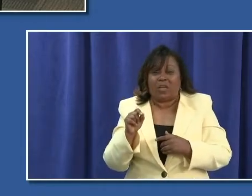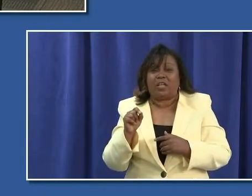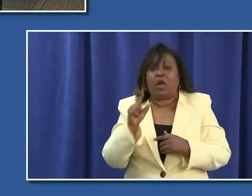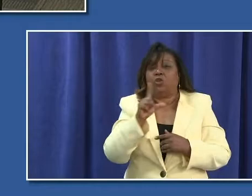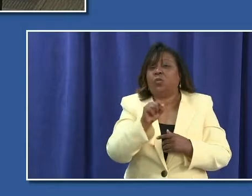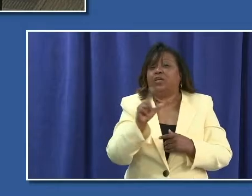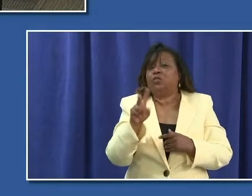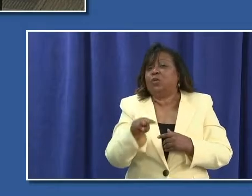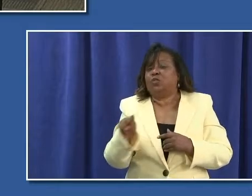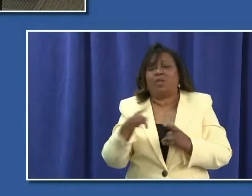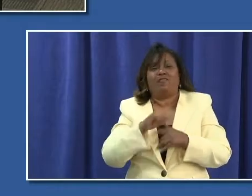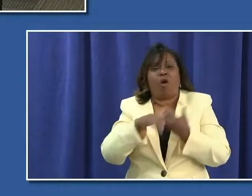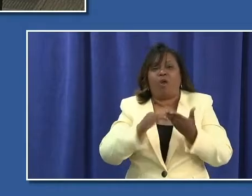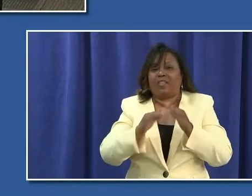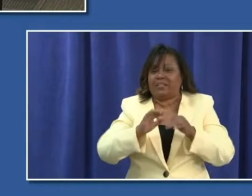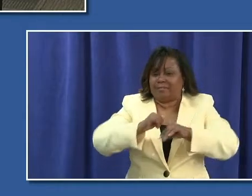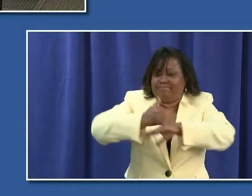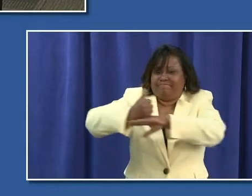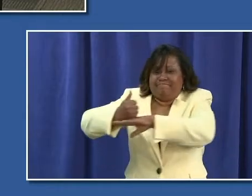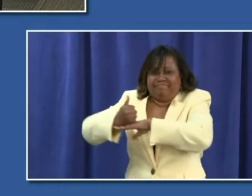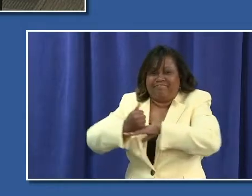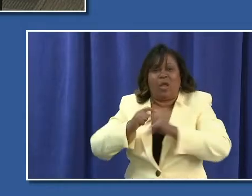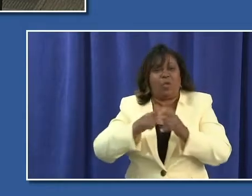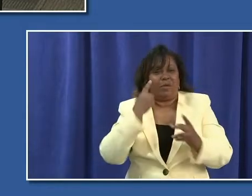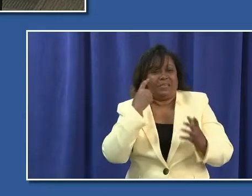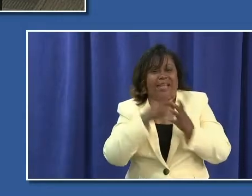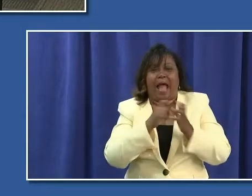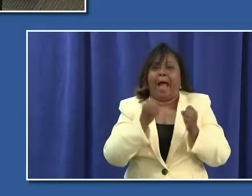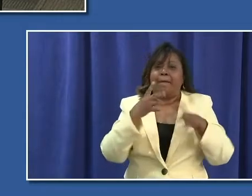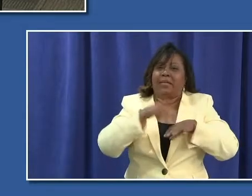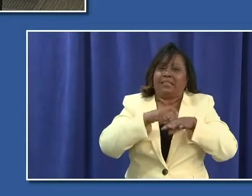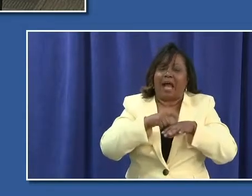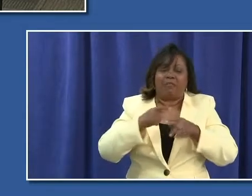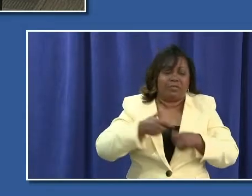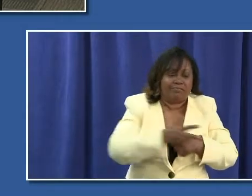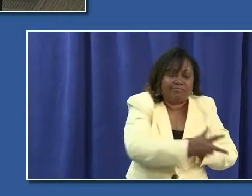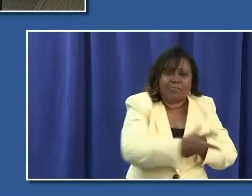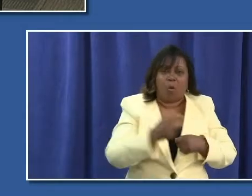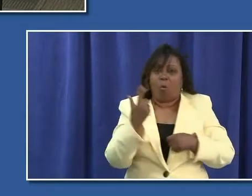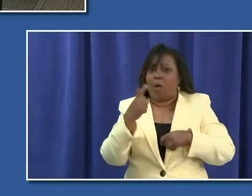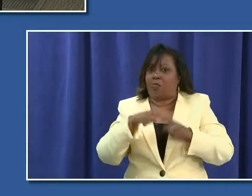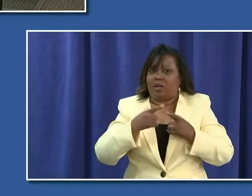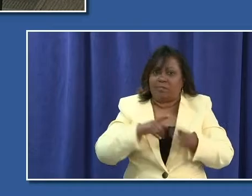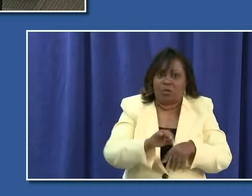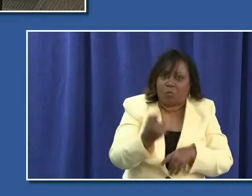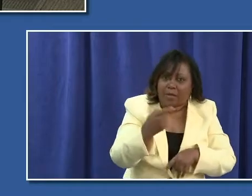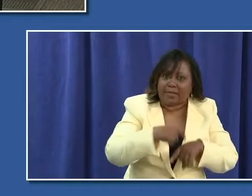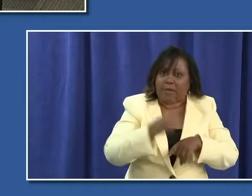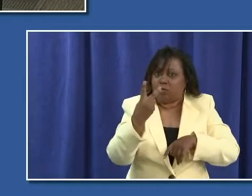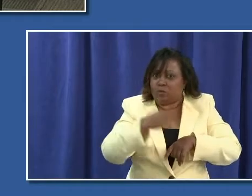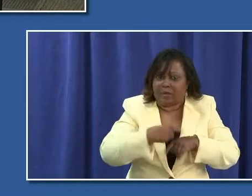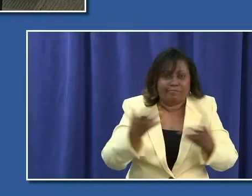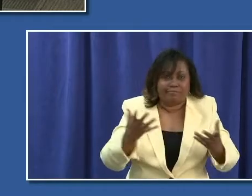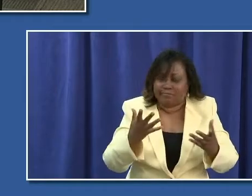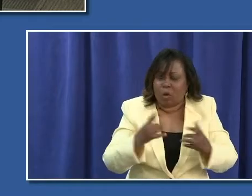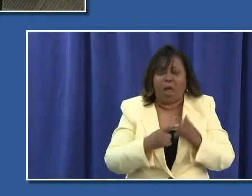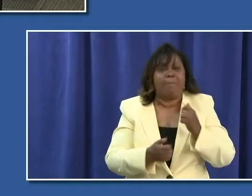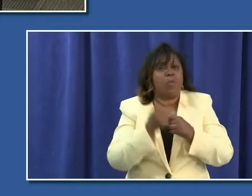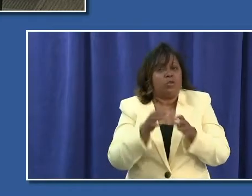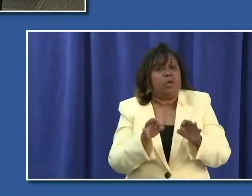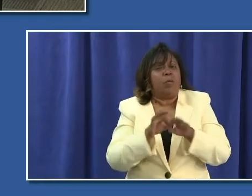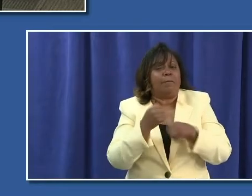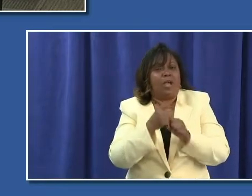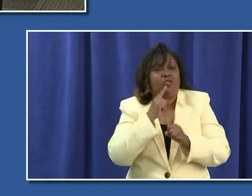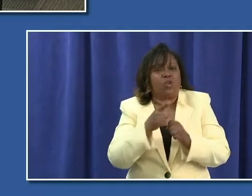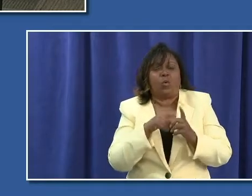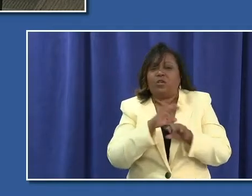have had all the city mapped out, and we'll be able to tell how many times we've been through it or when we've been through there, and most importantly, make